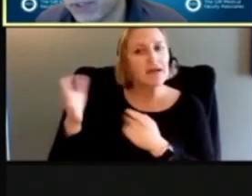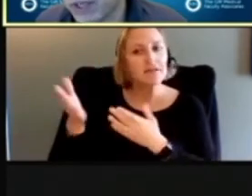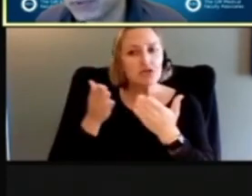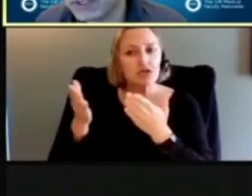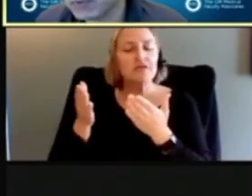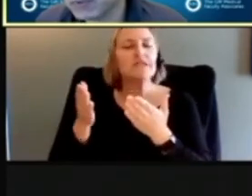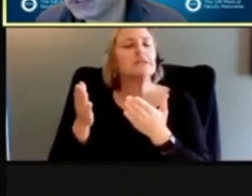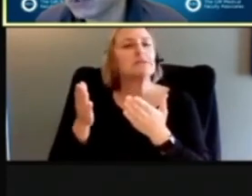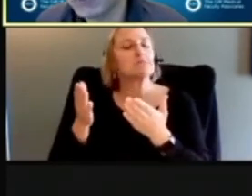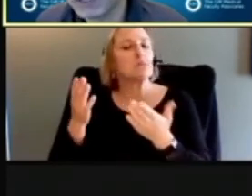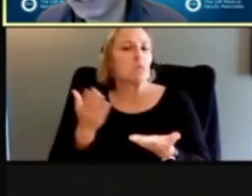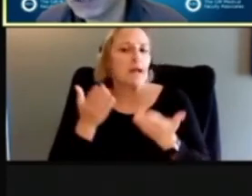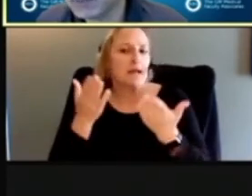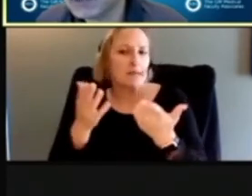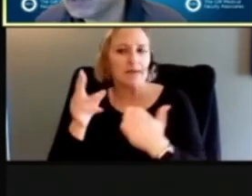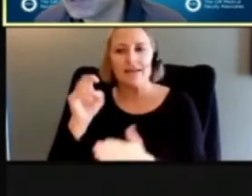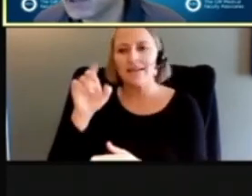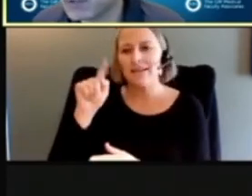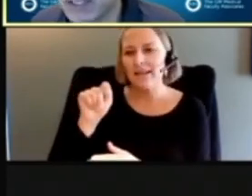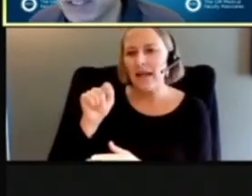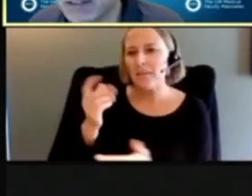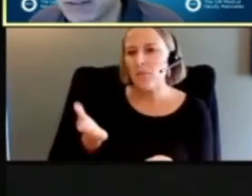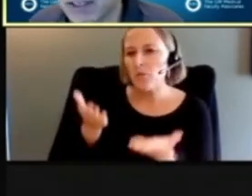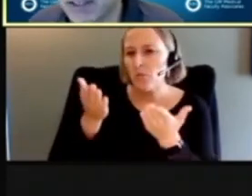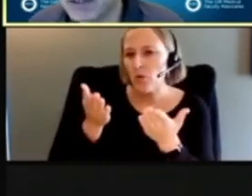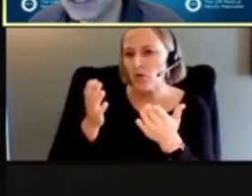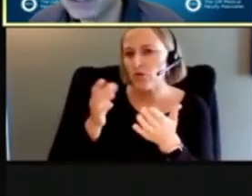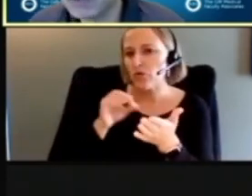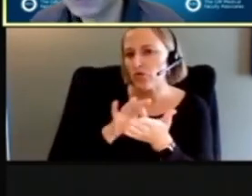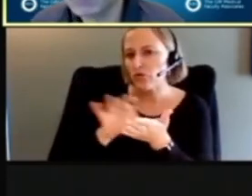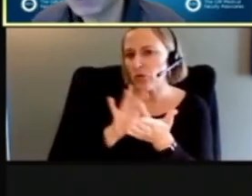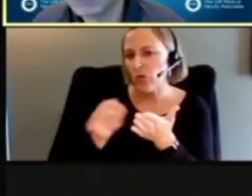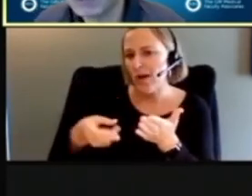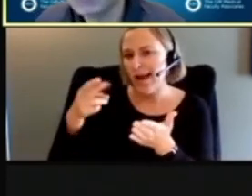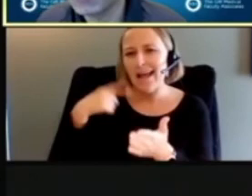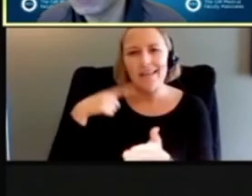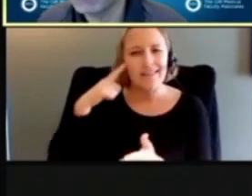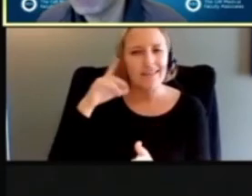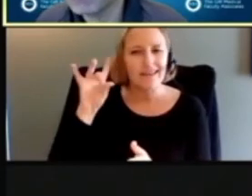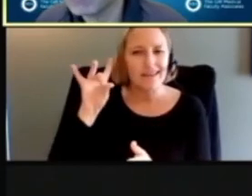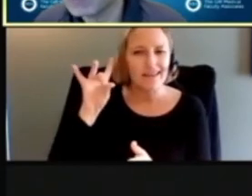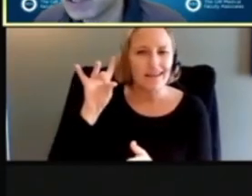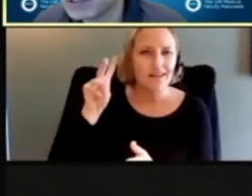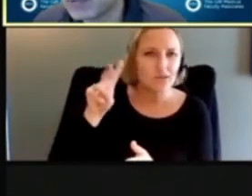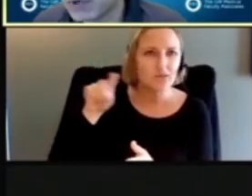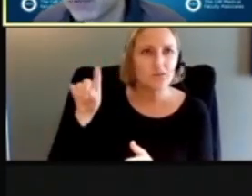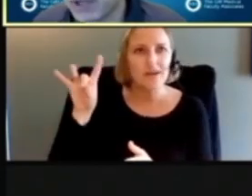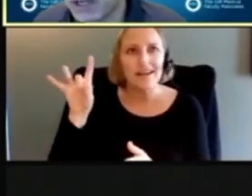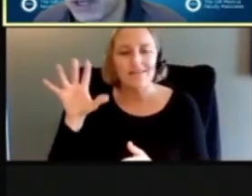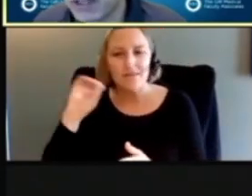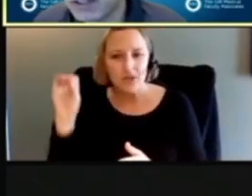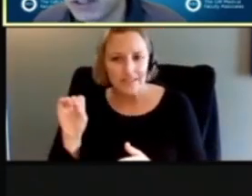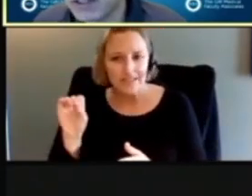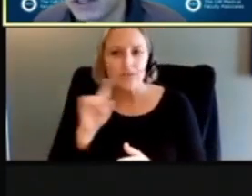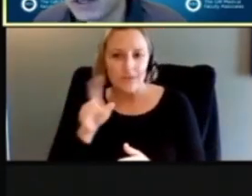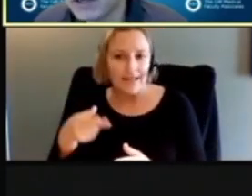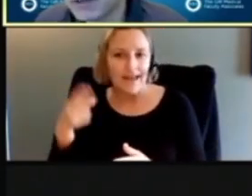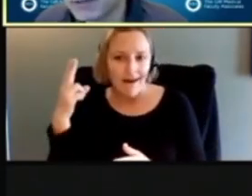Score for the help desk was extremely high. It was, I think, over 80 or something like that, 82, 85. So very, very